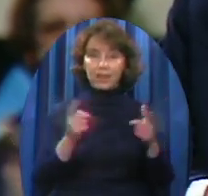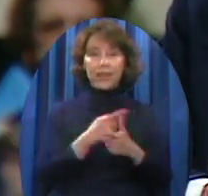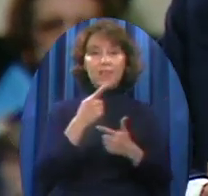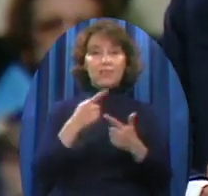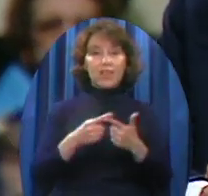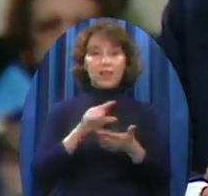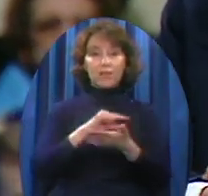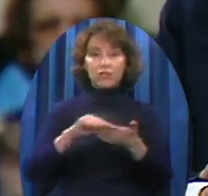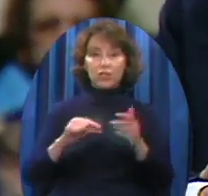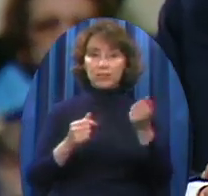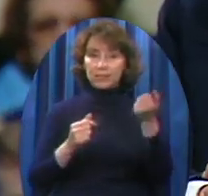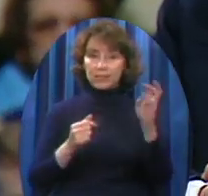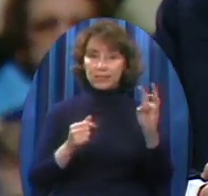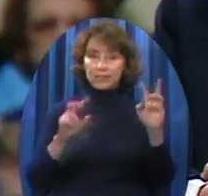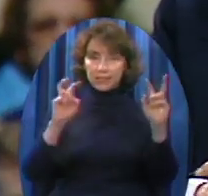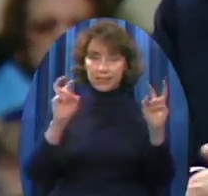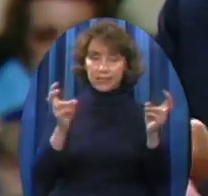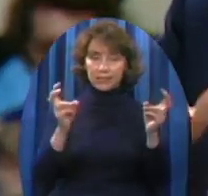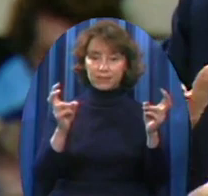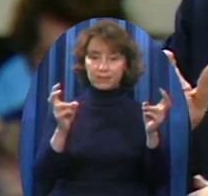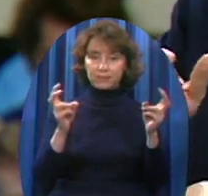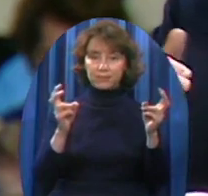say,